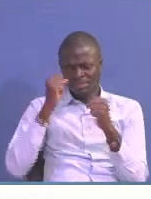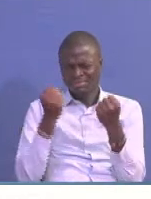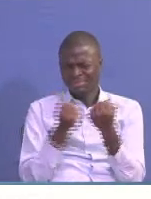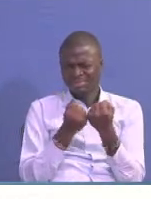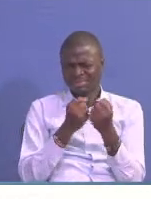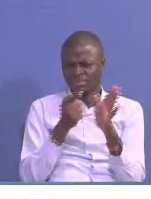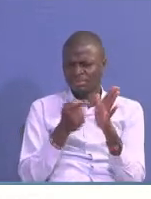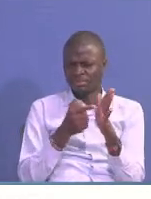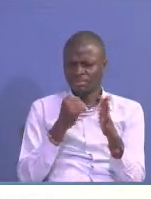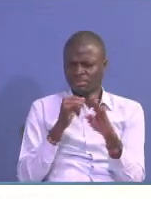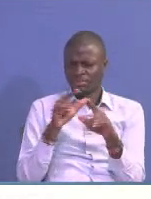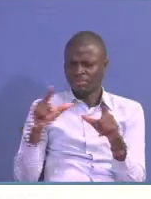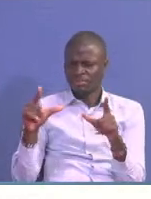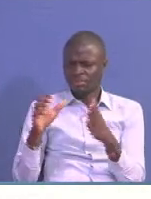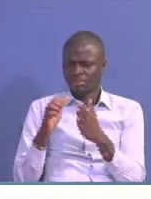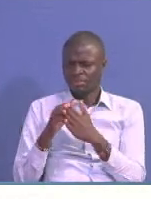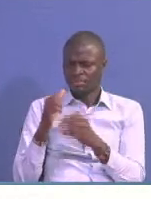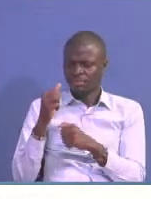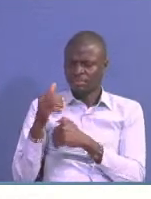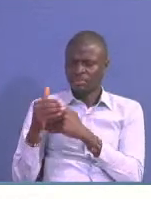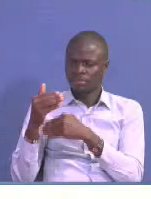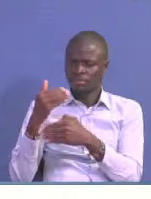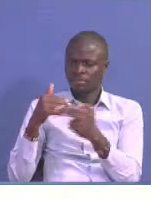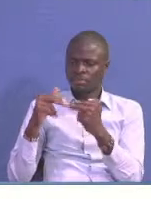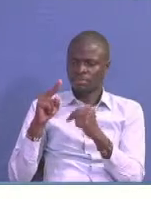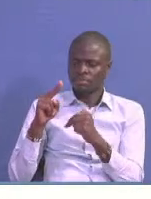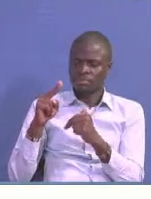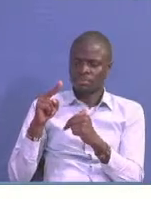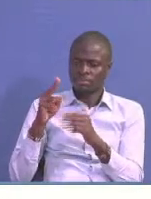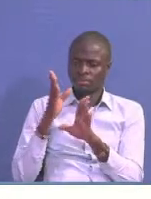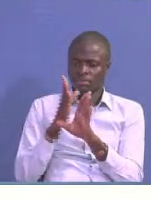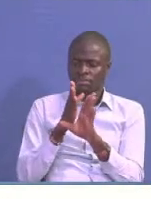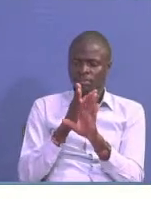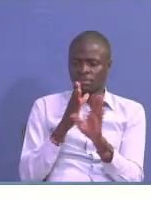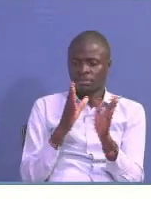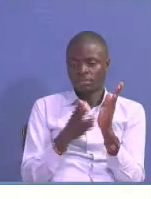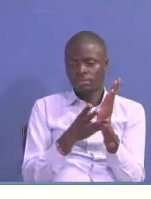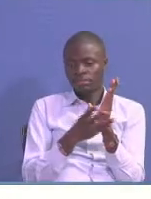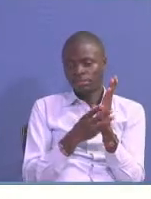also in line with producing top-notch, professionally skilled